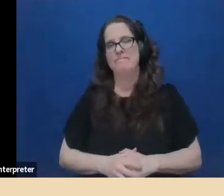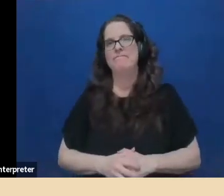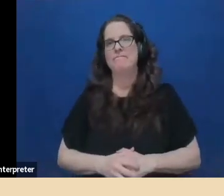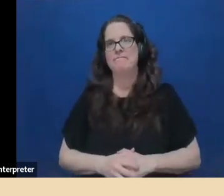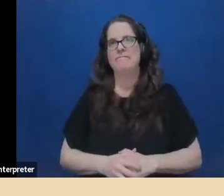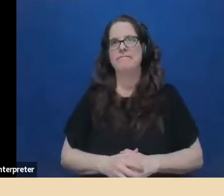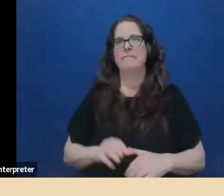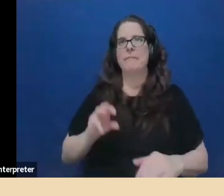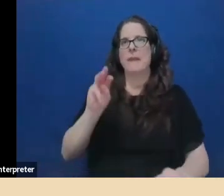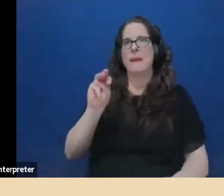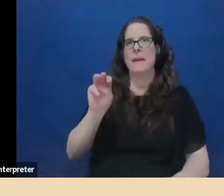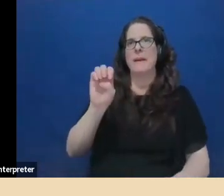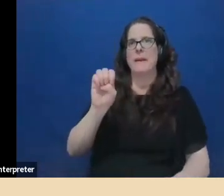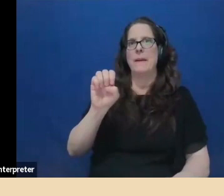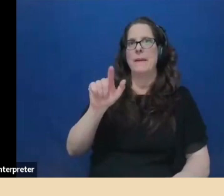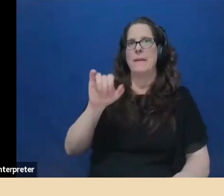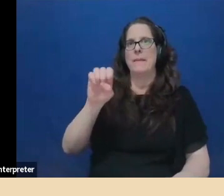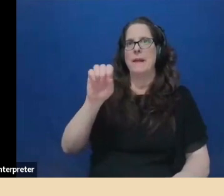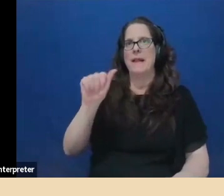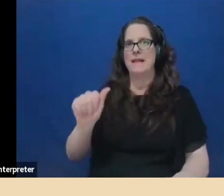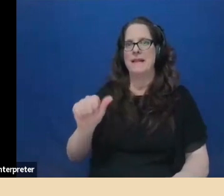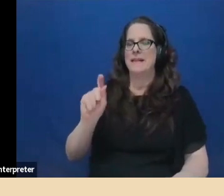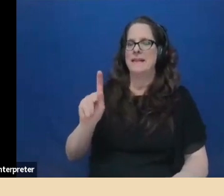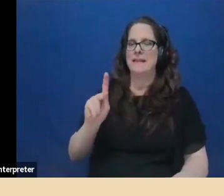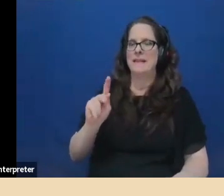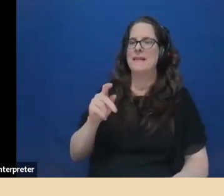Okay, let me see.